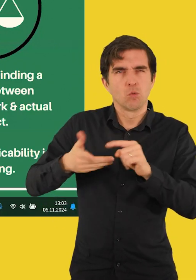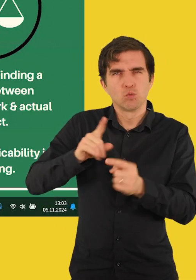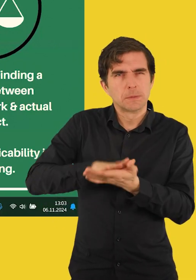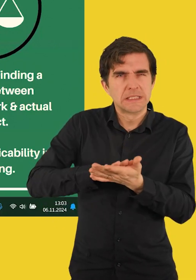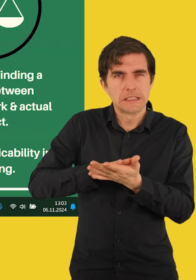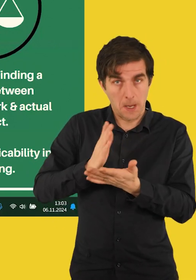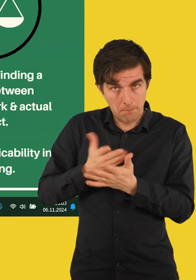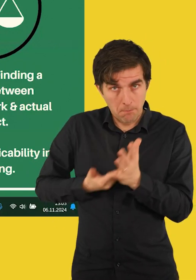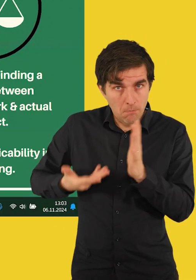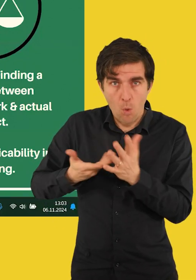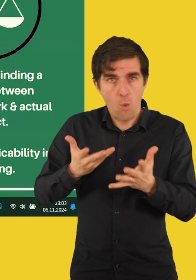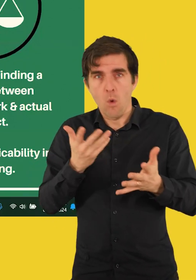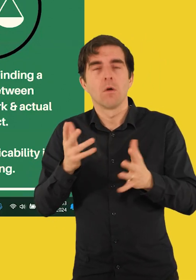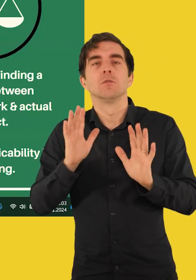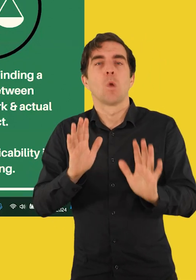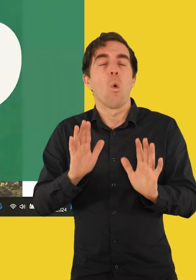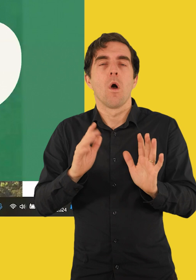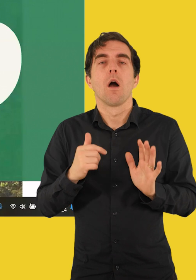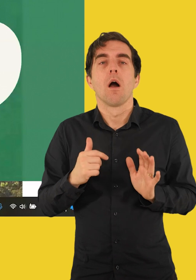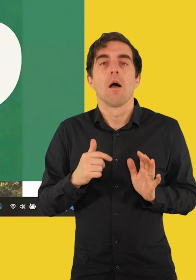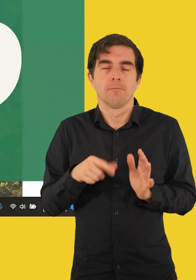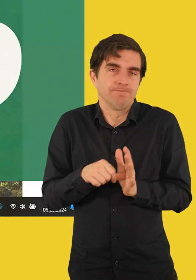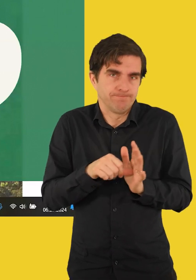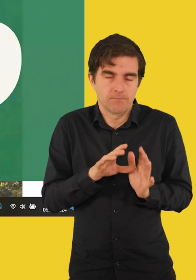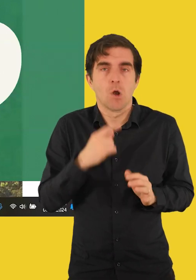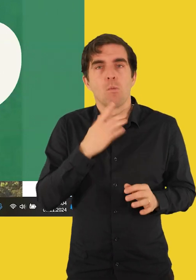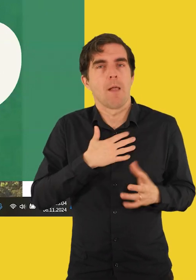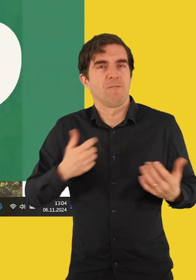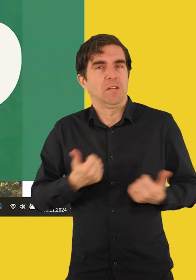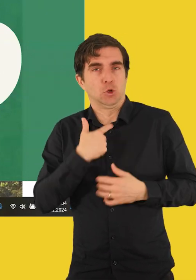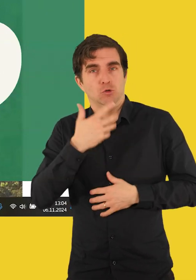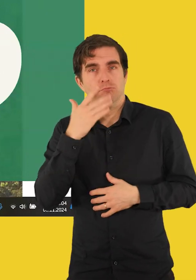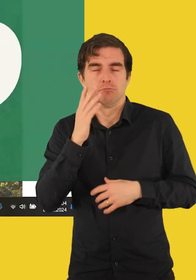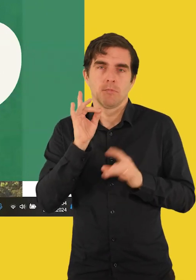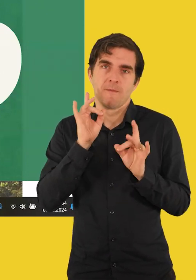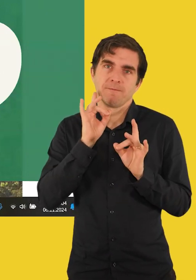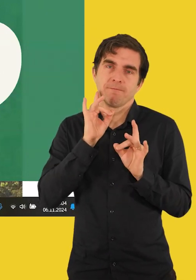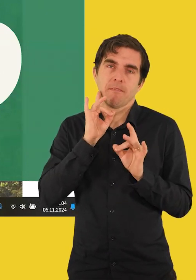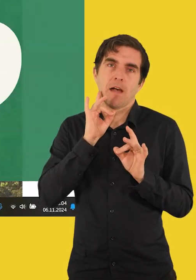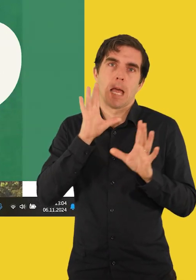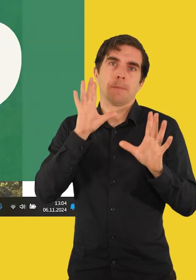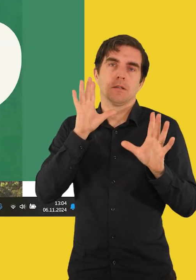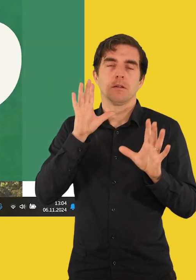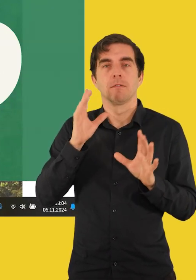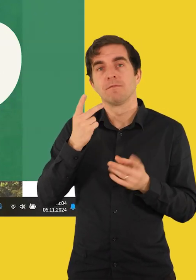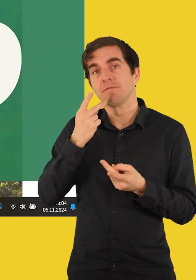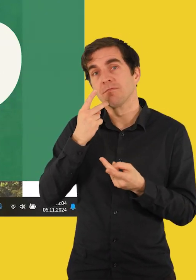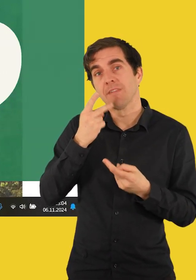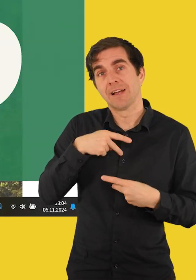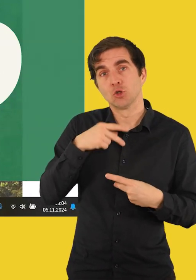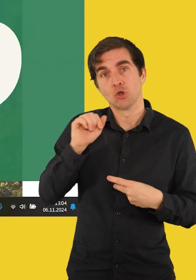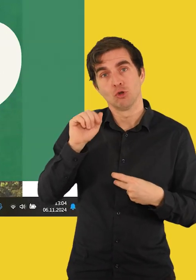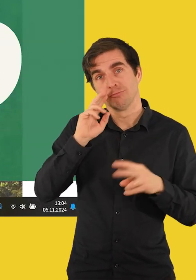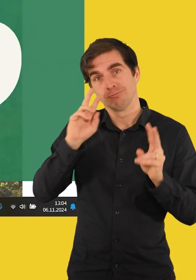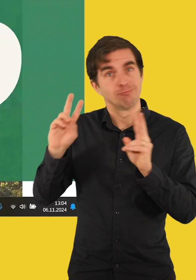be additional work. So yeah, what I want to, I like finishing my presentations